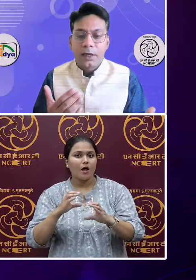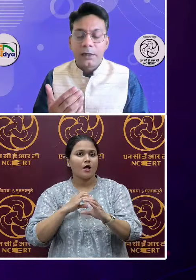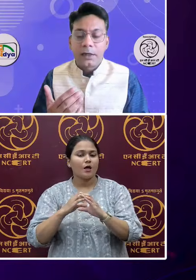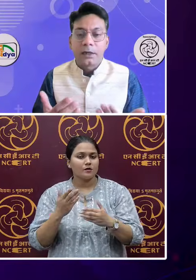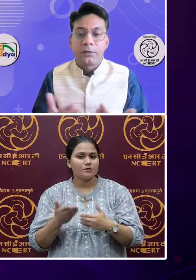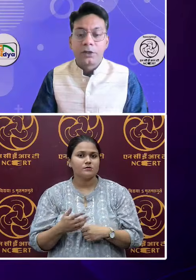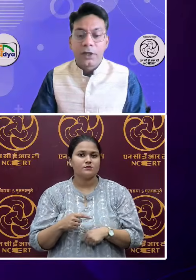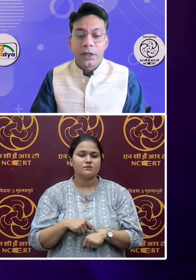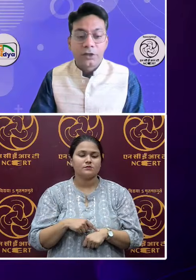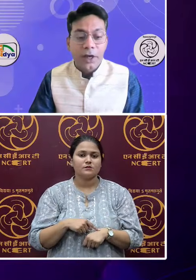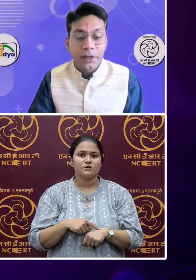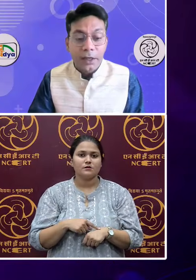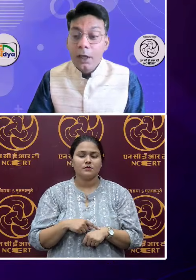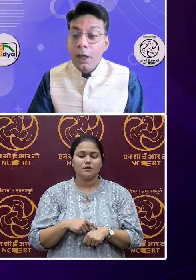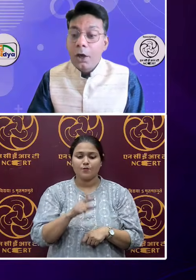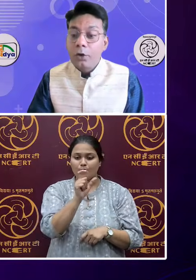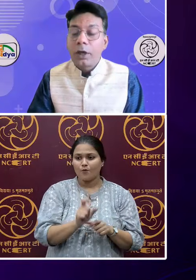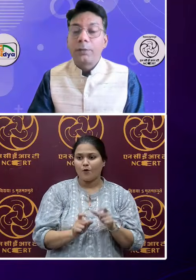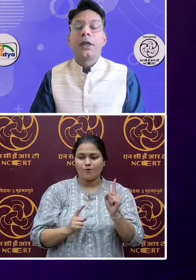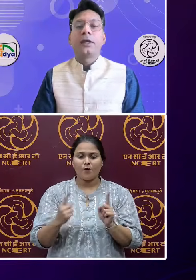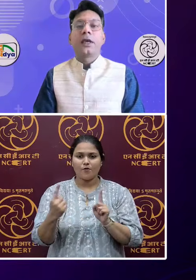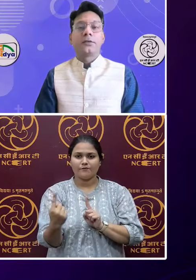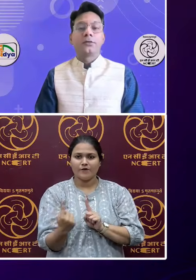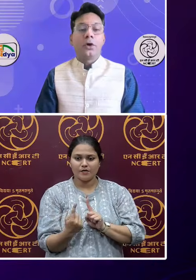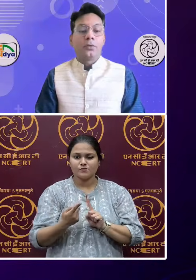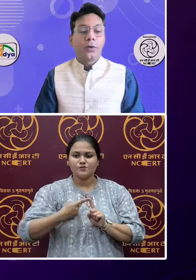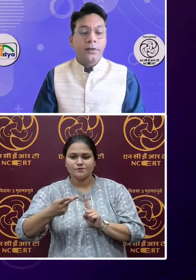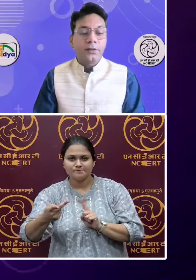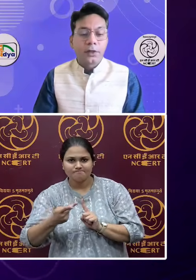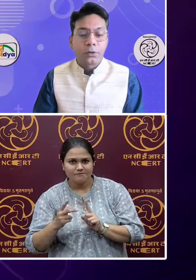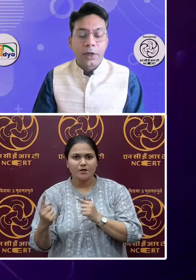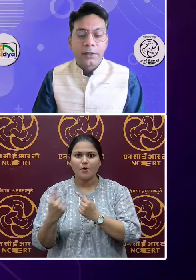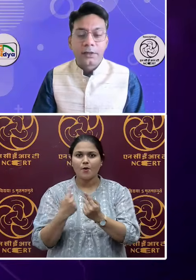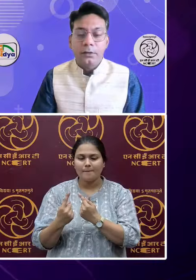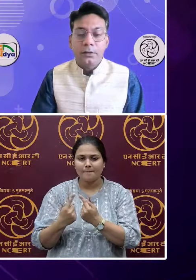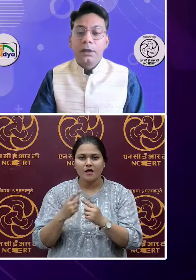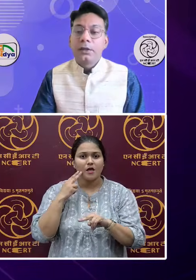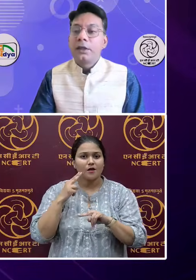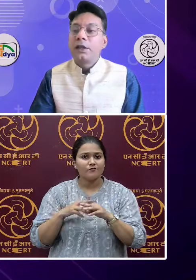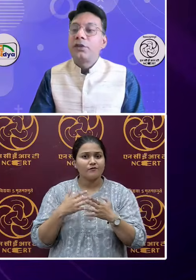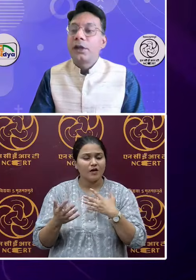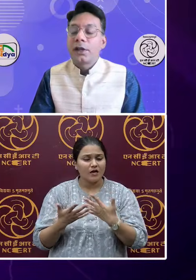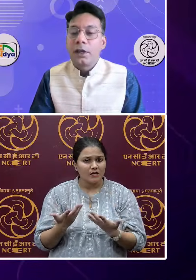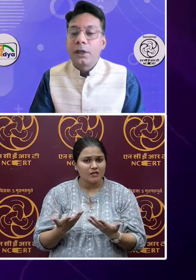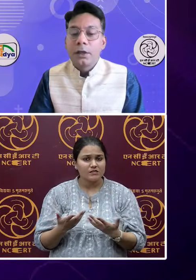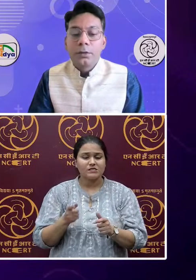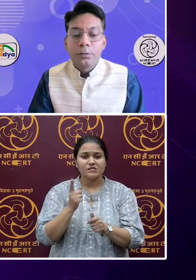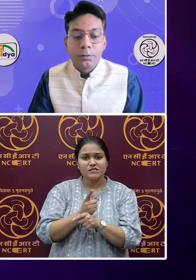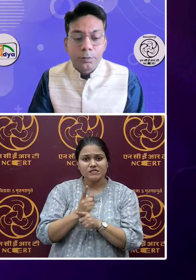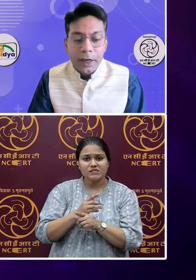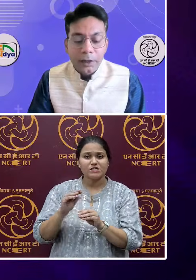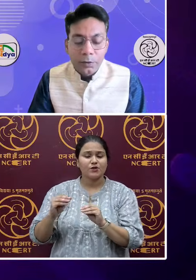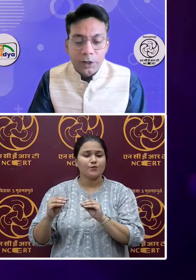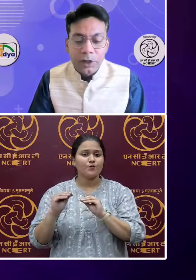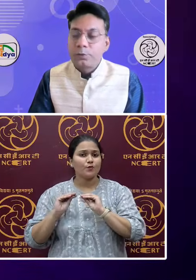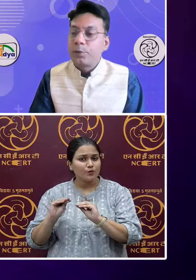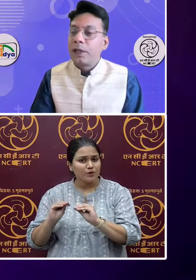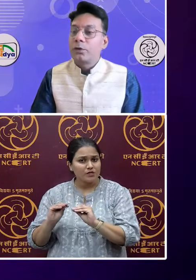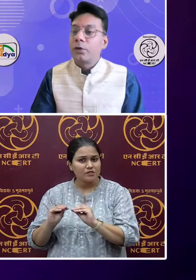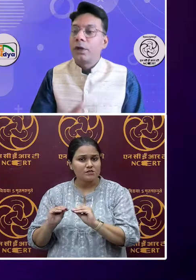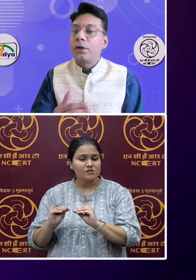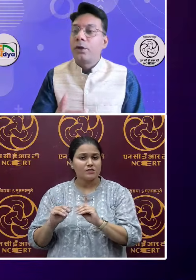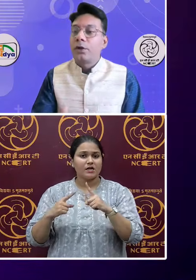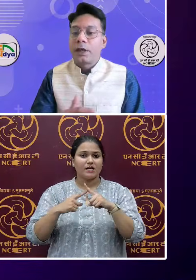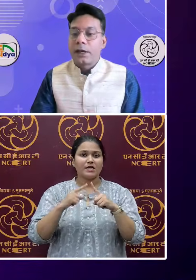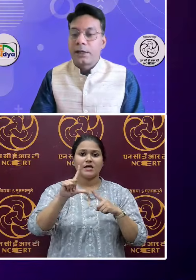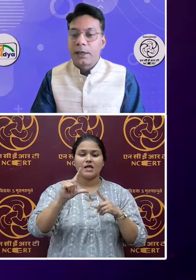we are interacting with each other. However, in case of asynchronized, the teaching learning activities placed